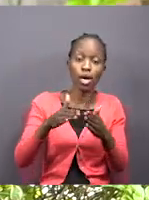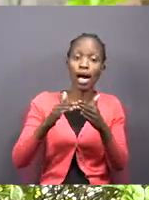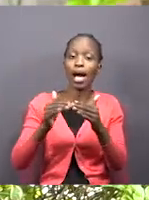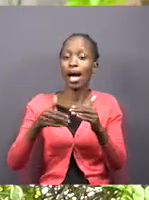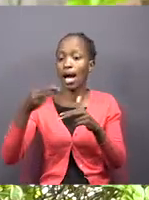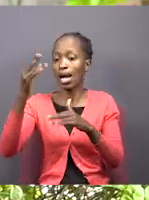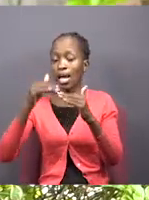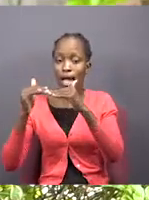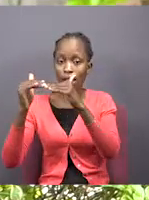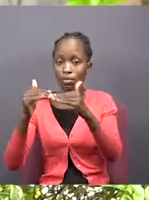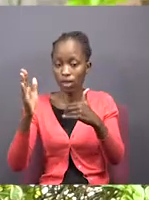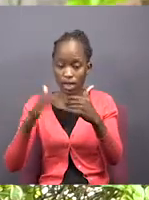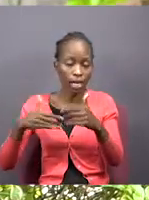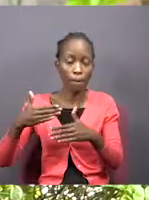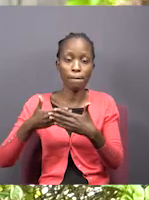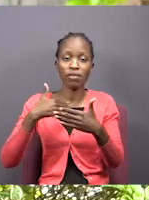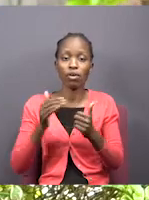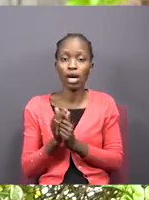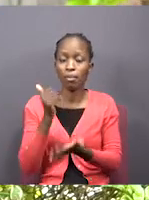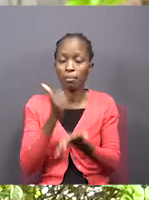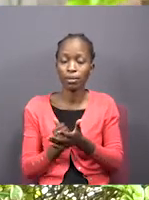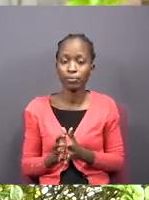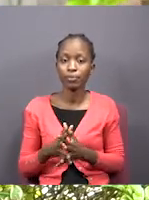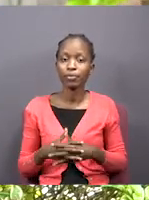greater level, even the one where we were before. Amen?